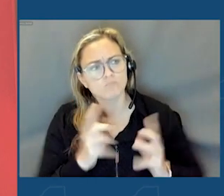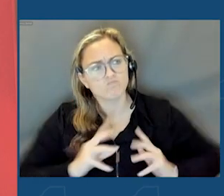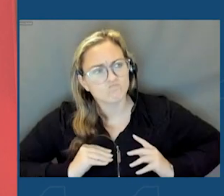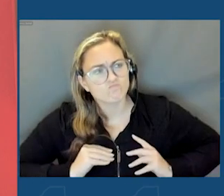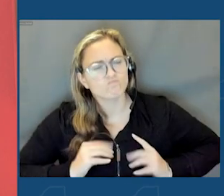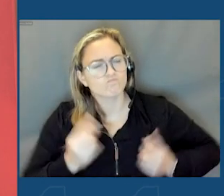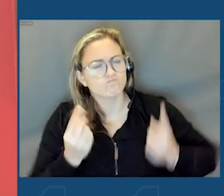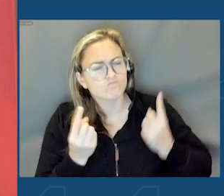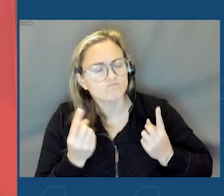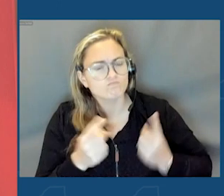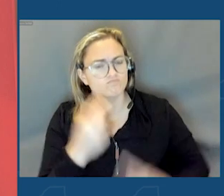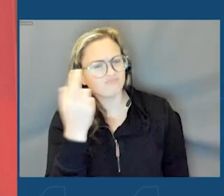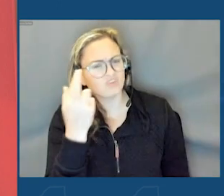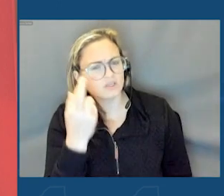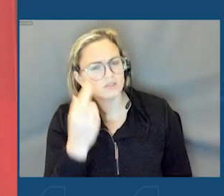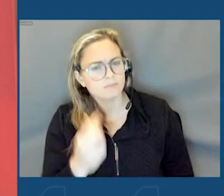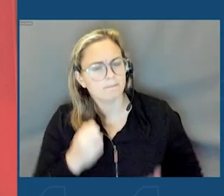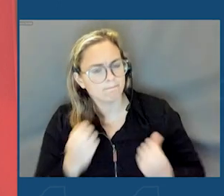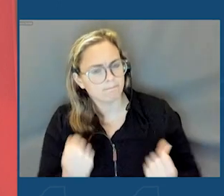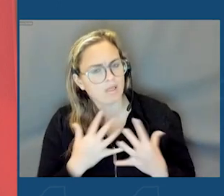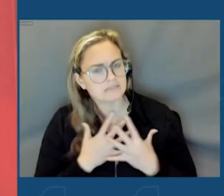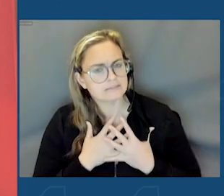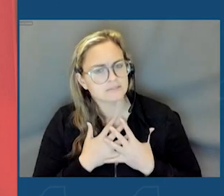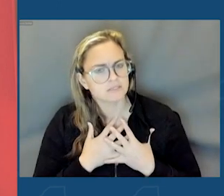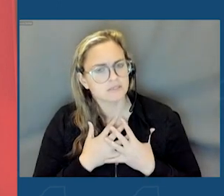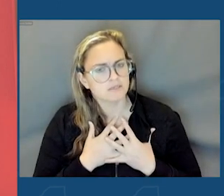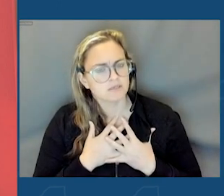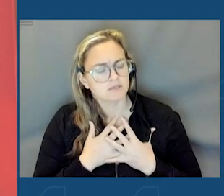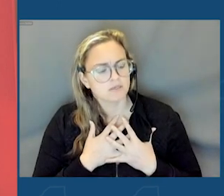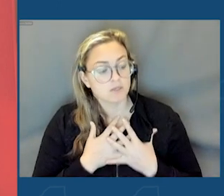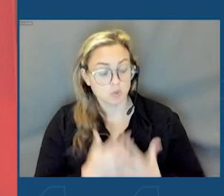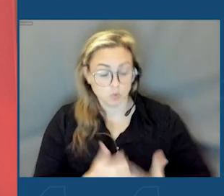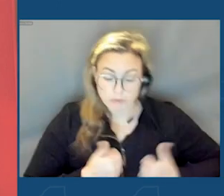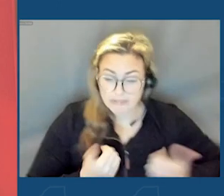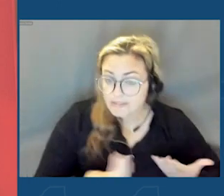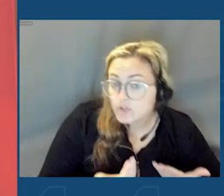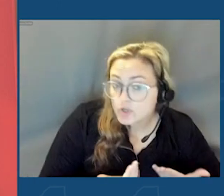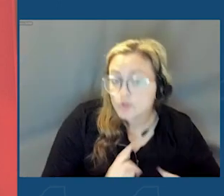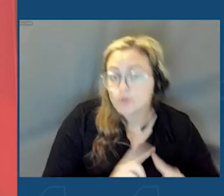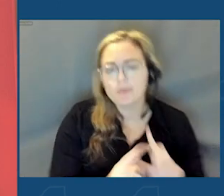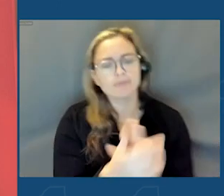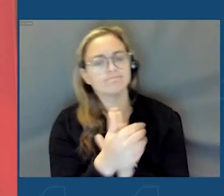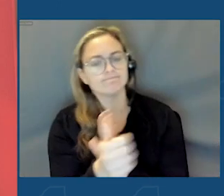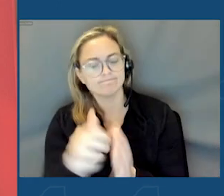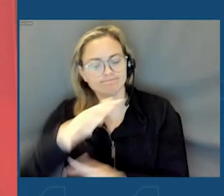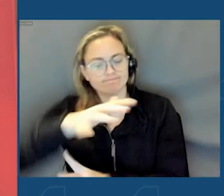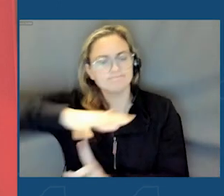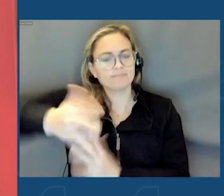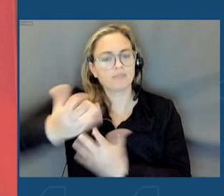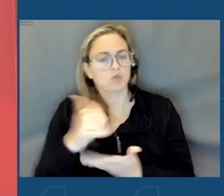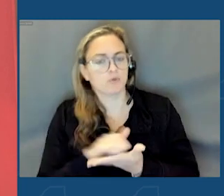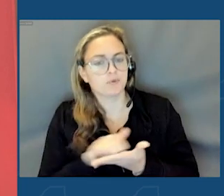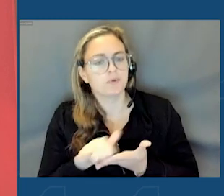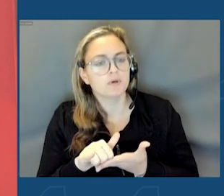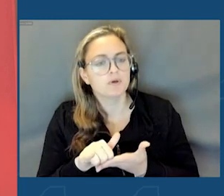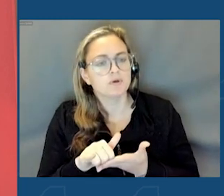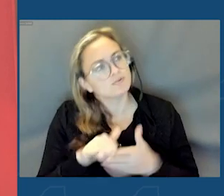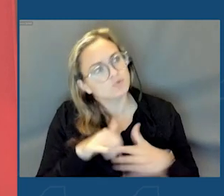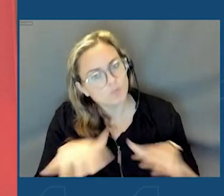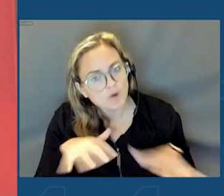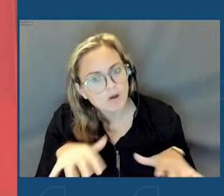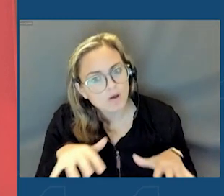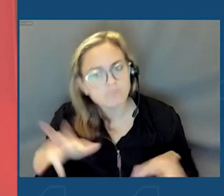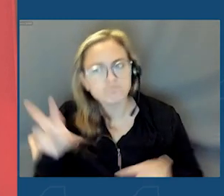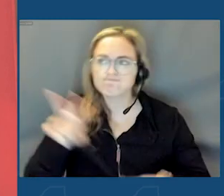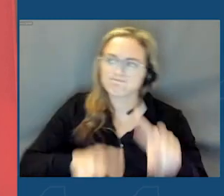and realize how blessed we are, not just to live in a state like New York, but to have the talent surrounding us. So take a walk, breathe it